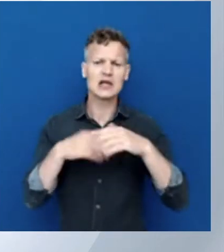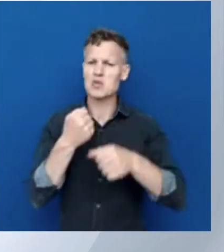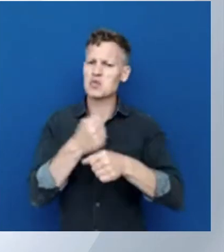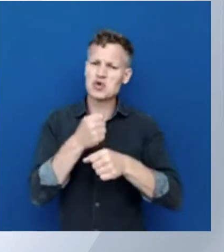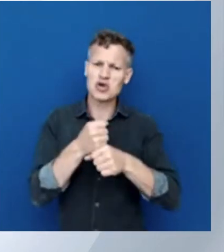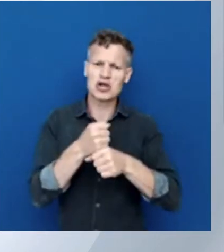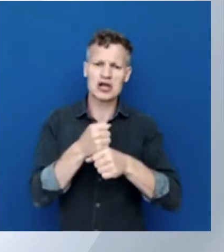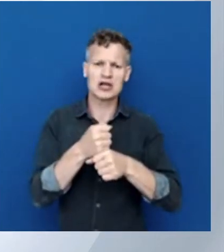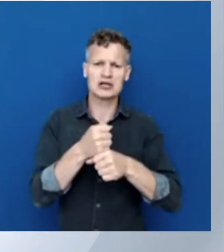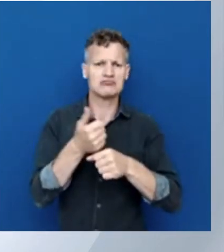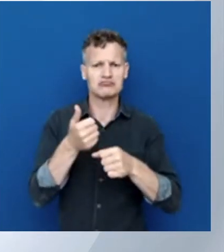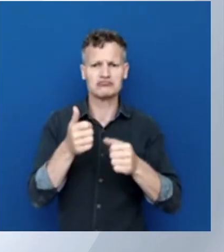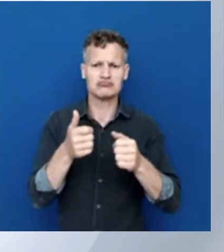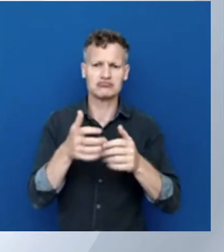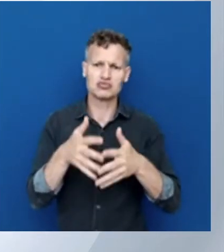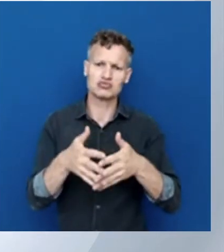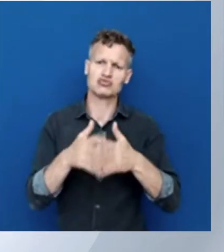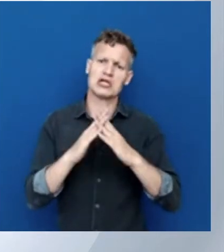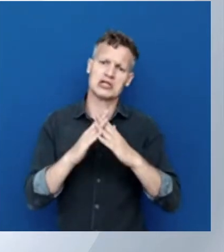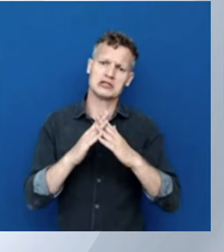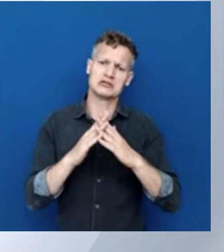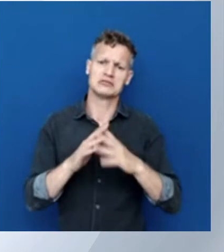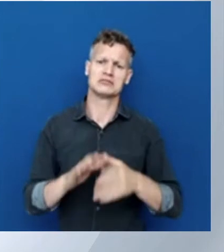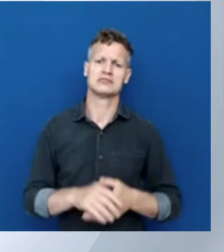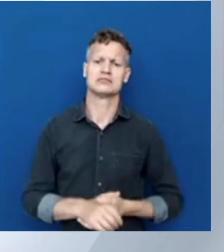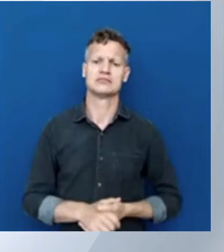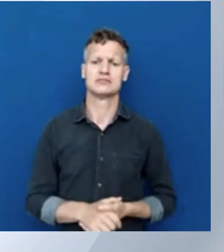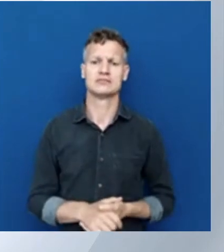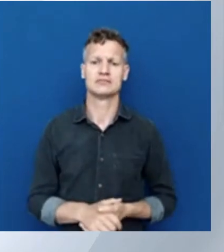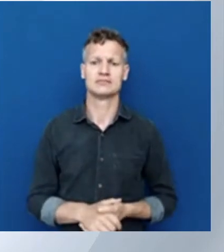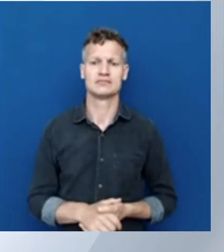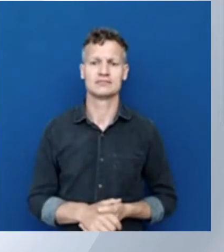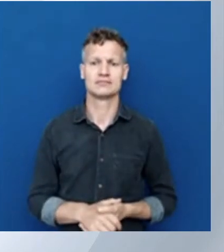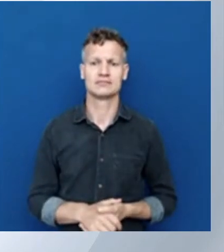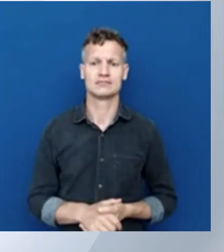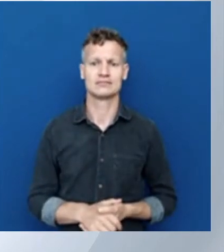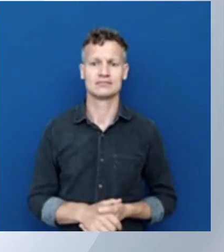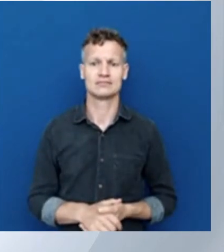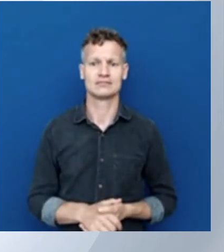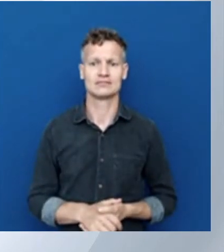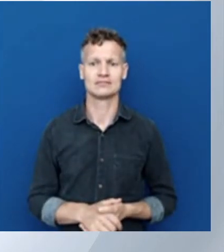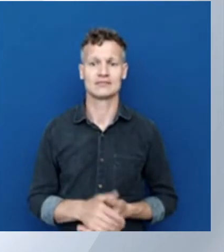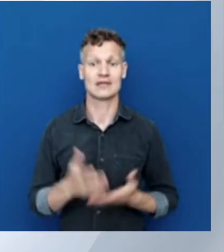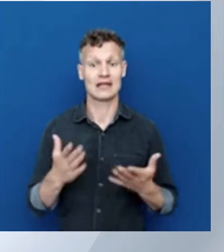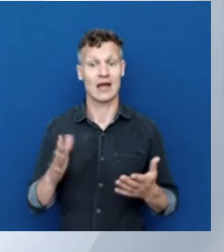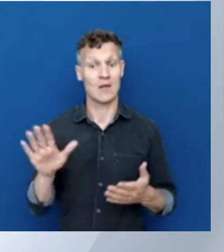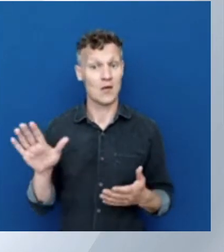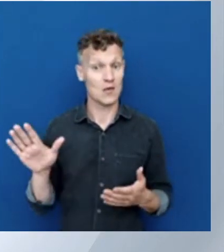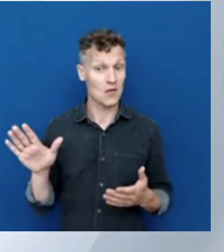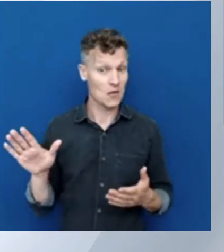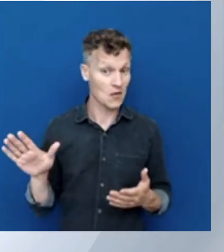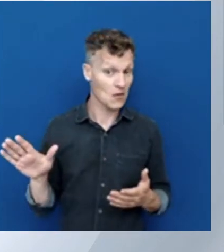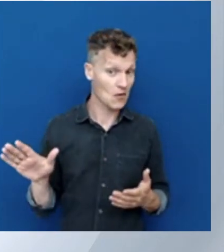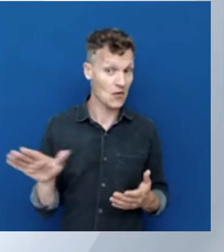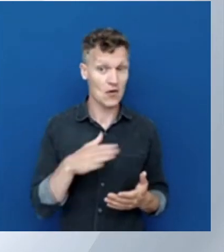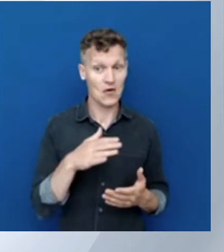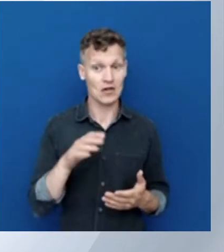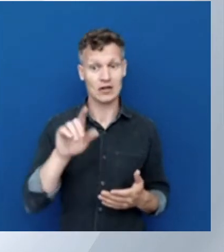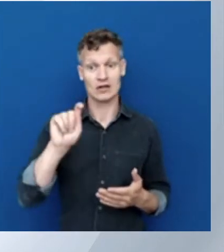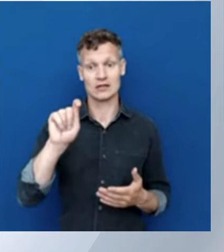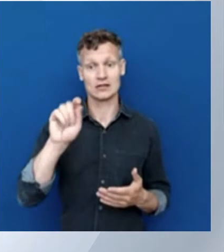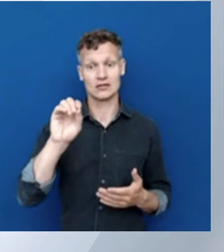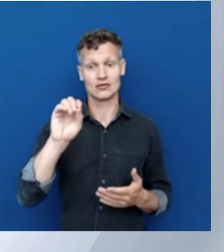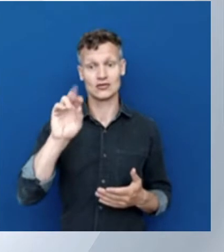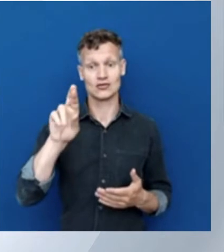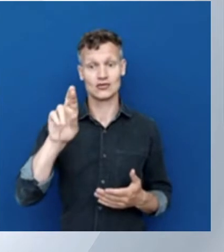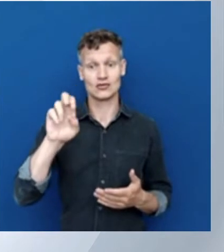Now, depending on if everyone can switch their torrents off and their DevOps pipeline, this will determine how fast this goes. And